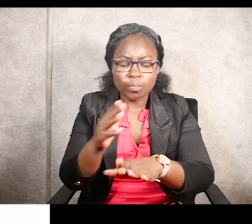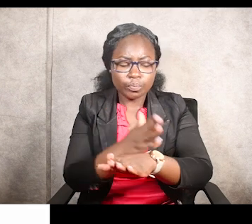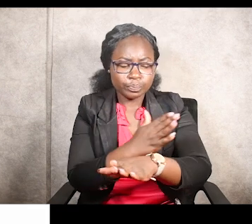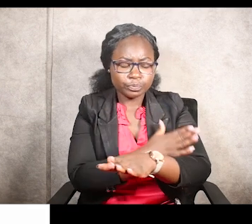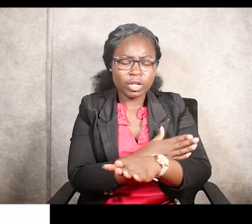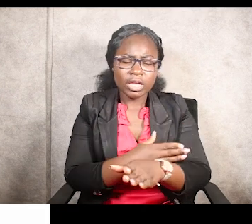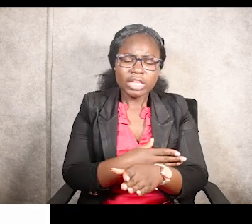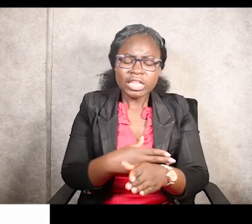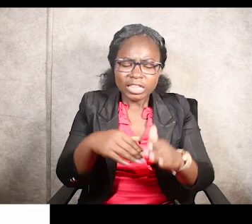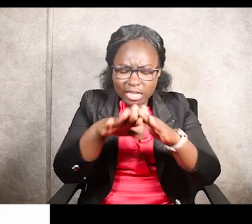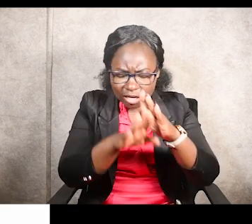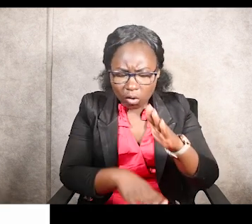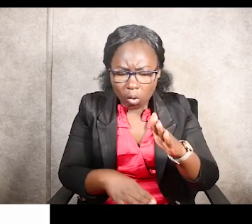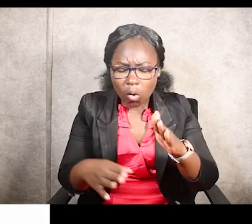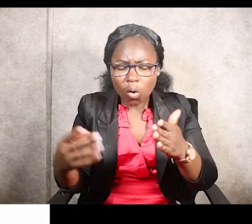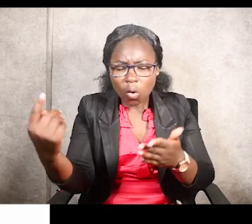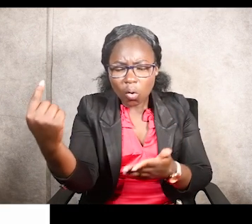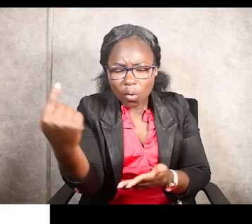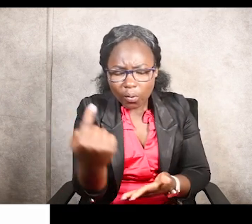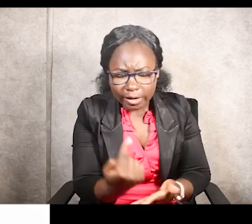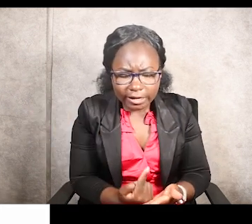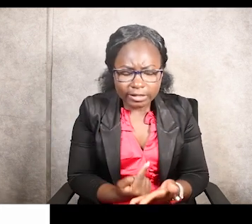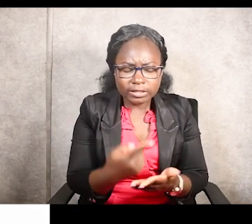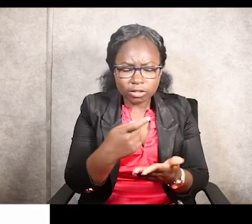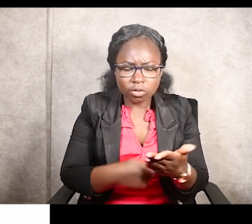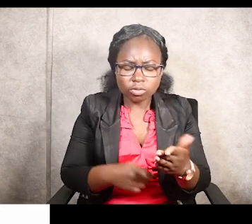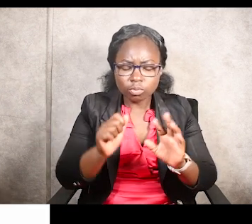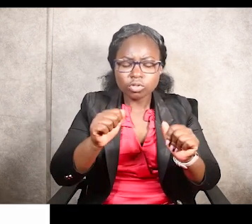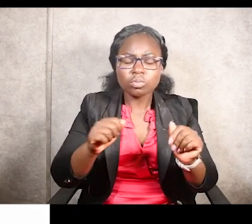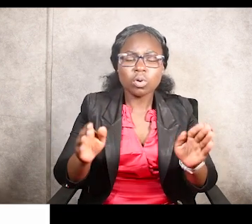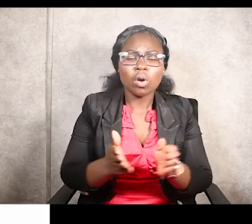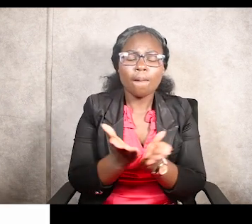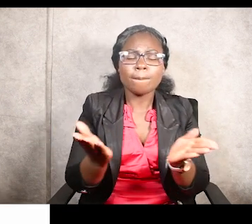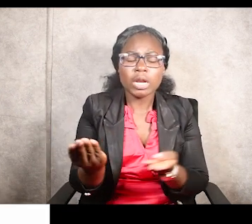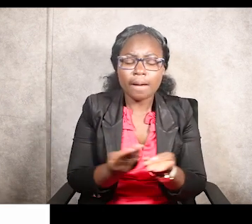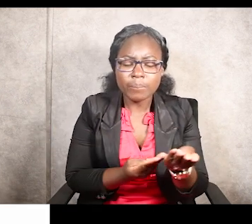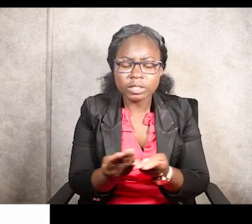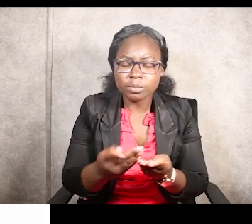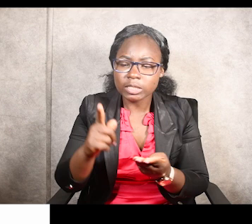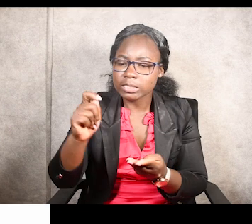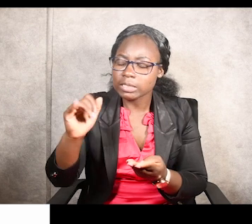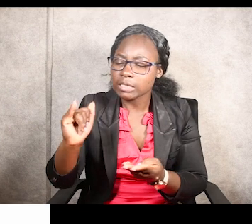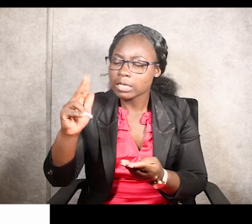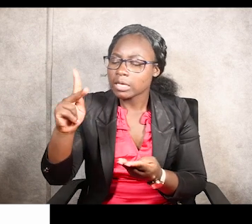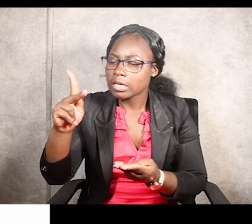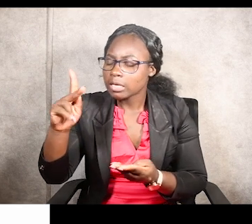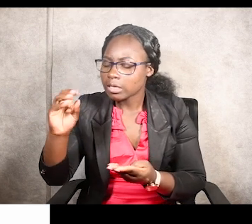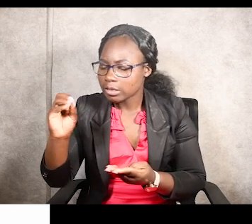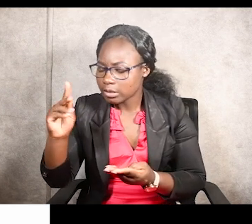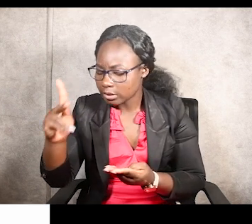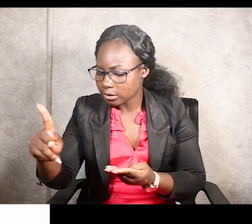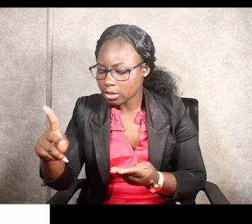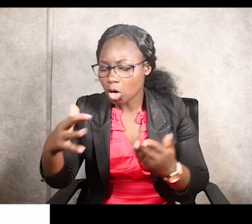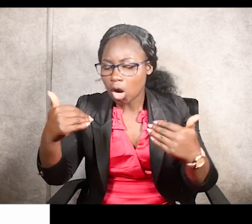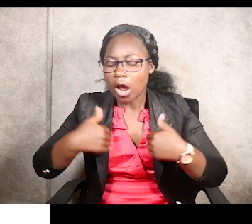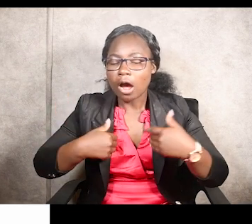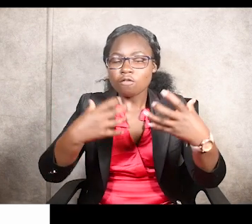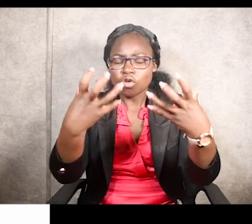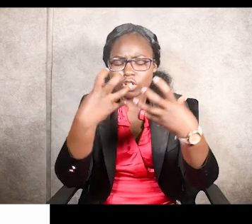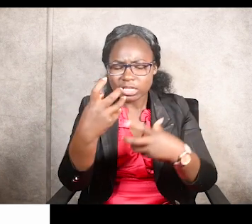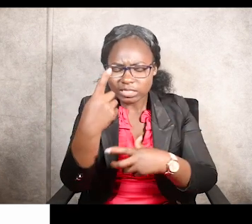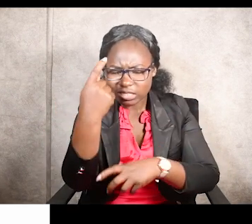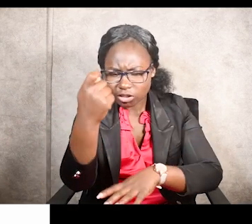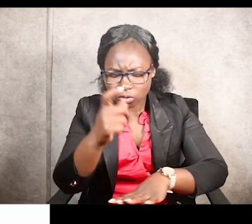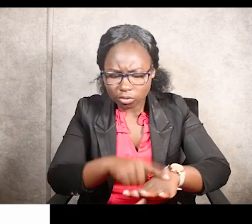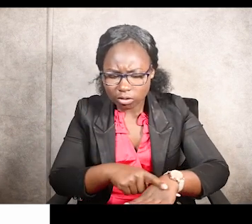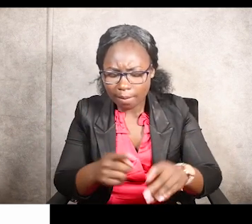entry costs. You can open a business in TikTok, for instance, within minutes. You can be able to reach a global audience within minutes, and the cost of